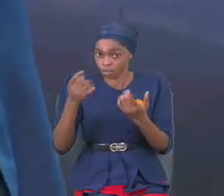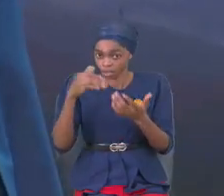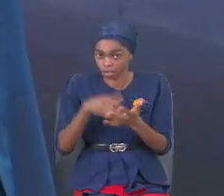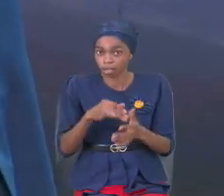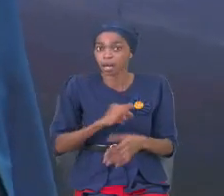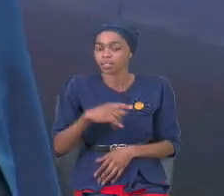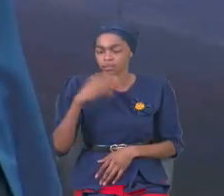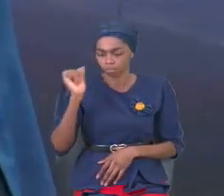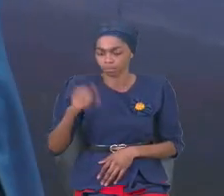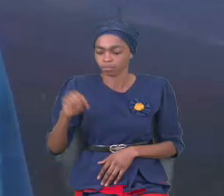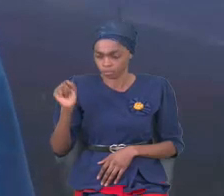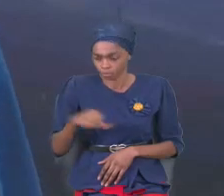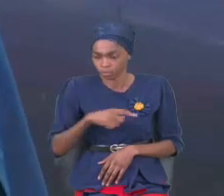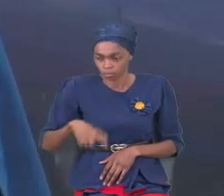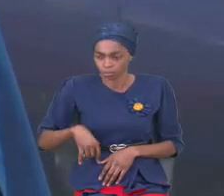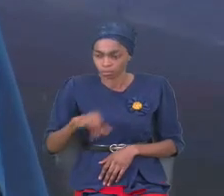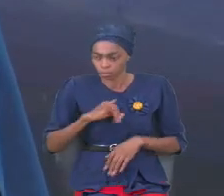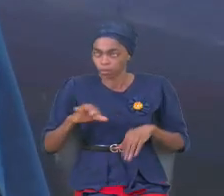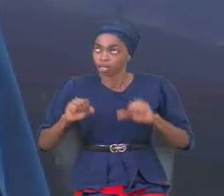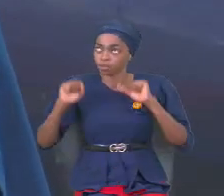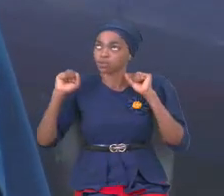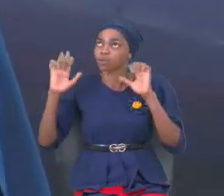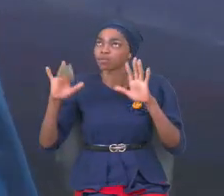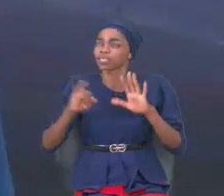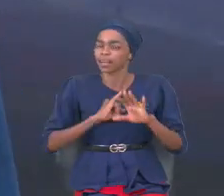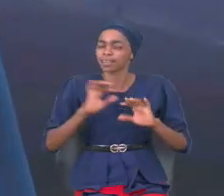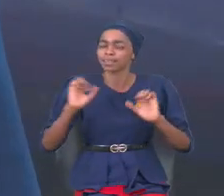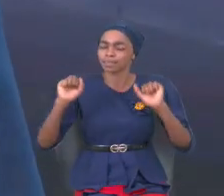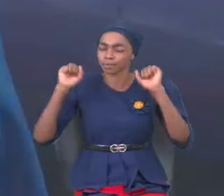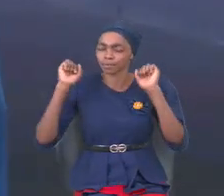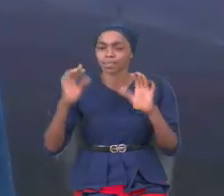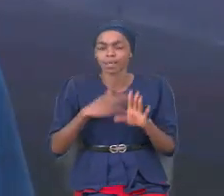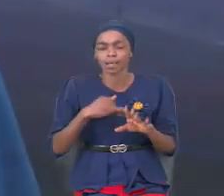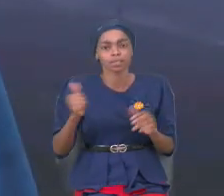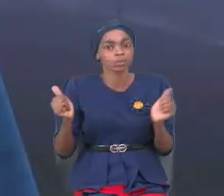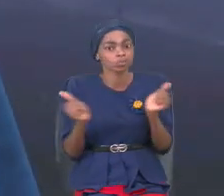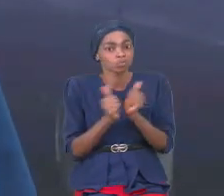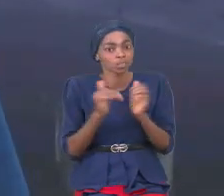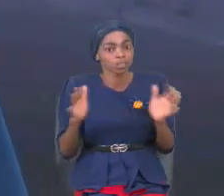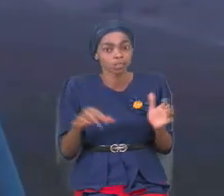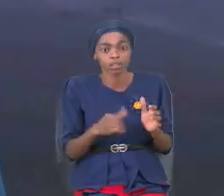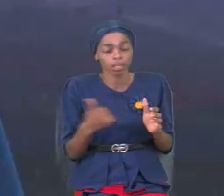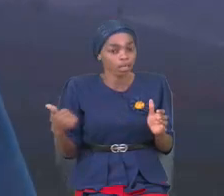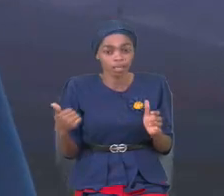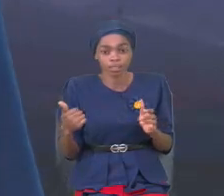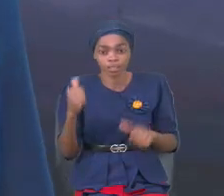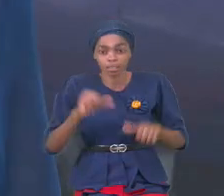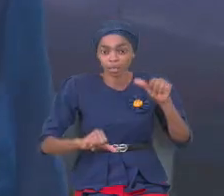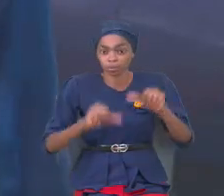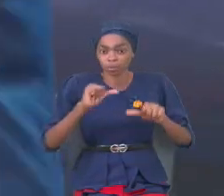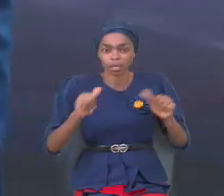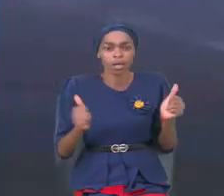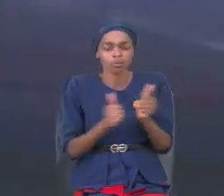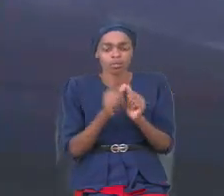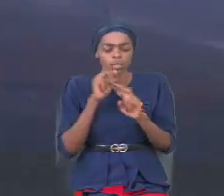surrender, I sacrifice, and without any rival, and without looking back, I give